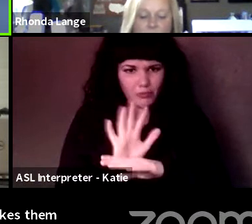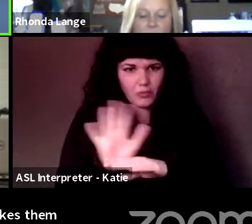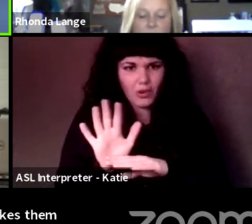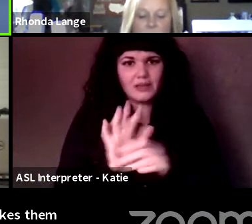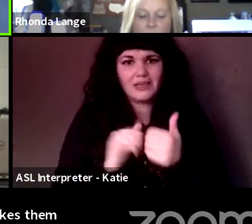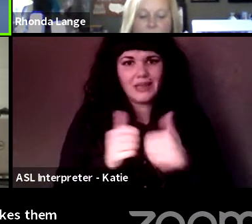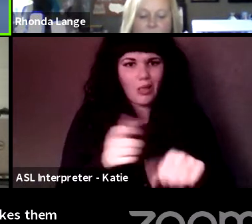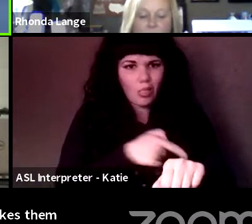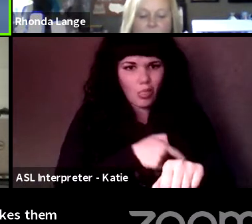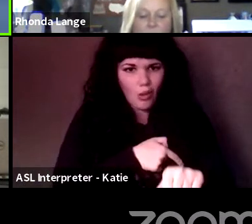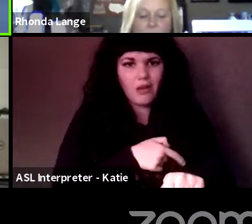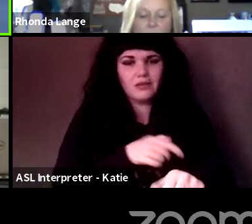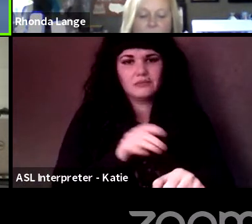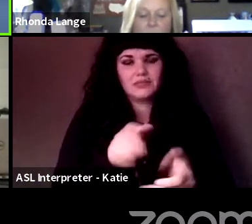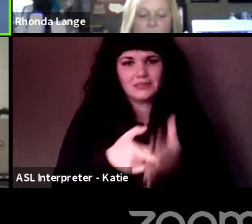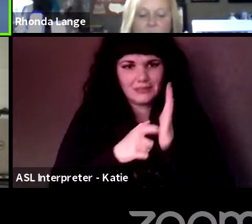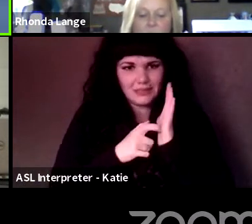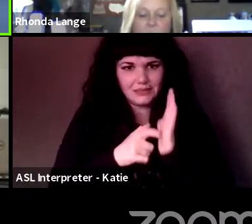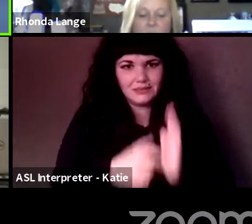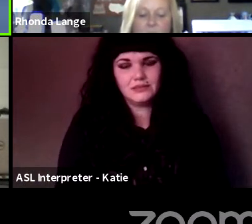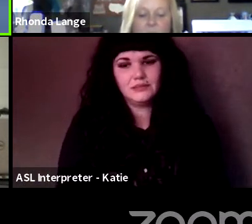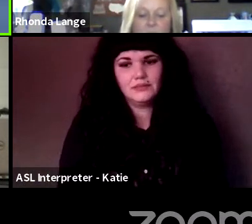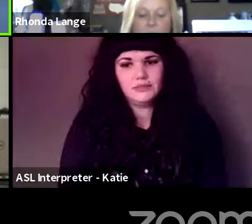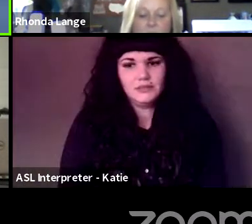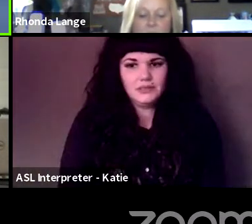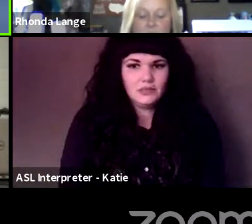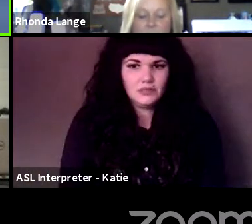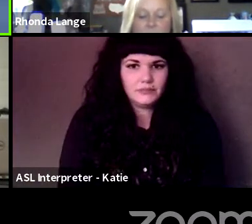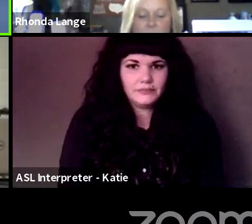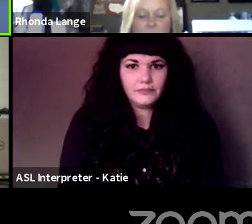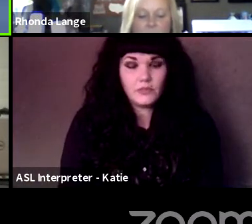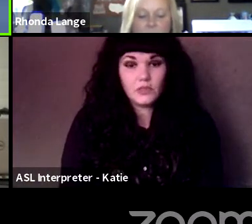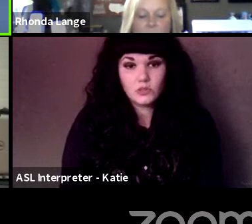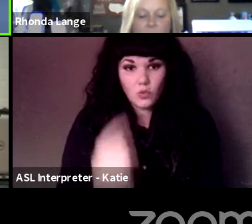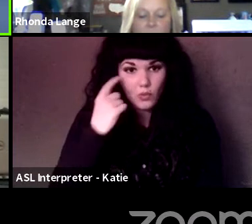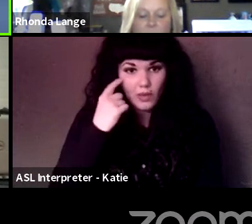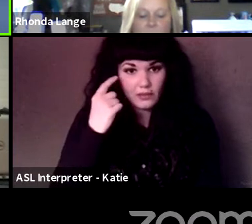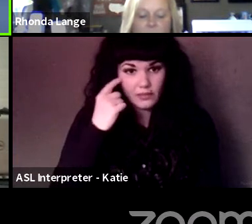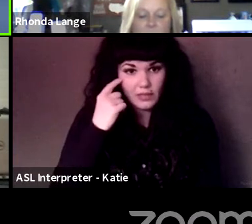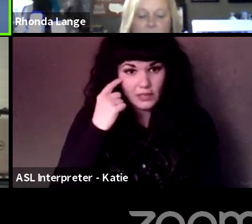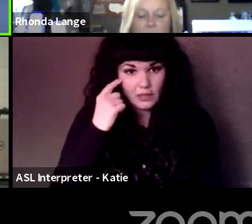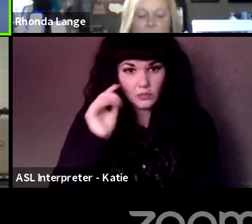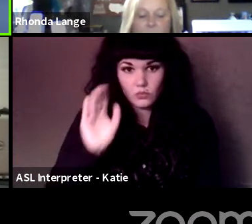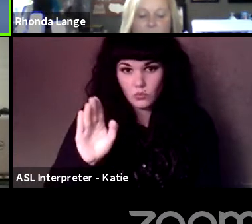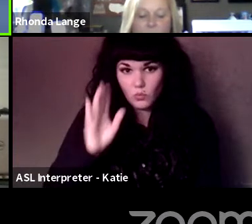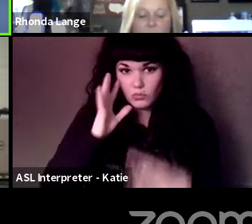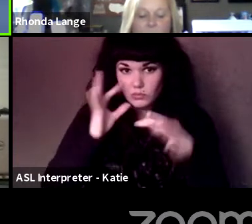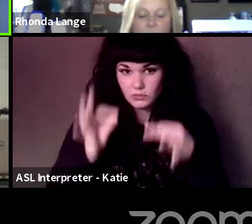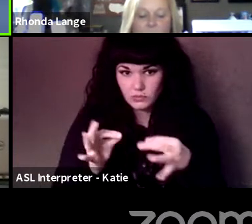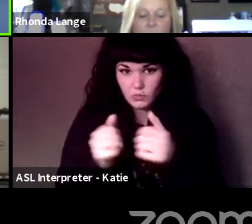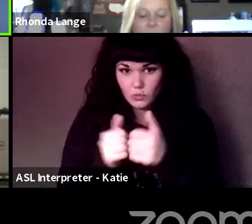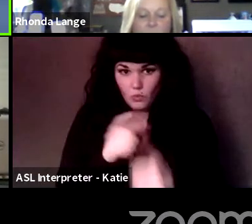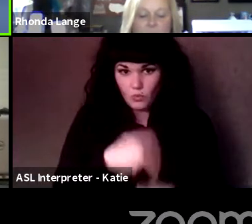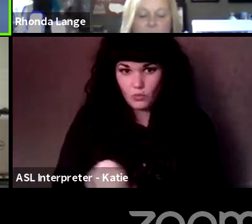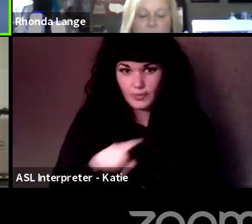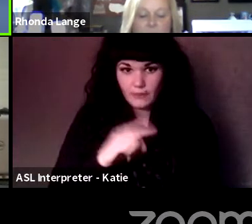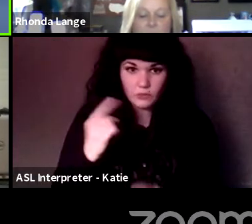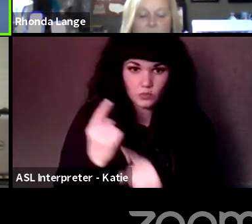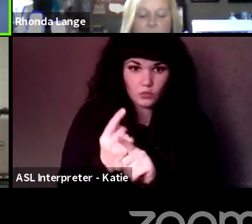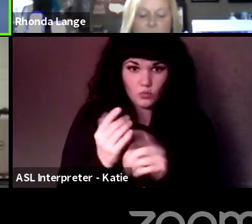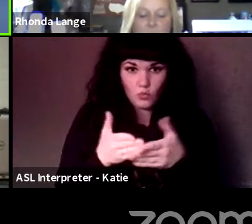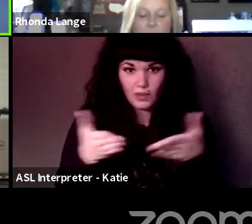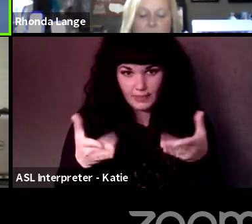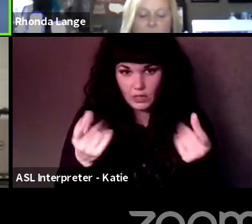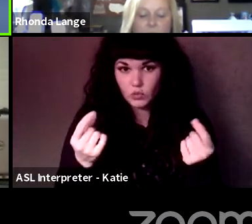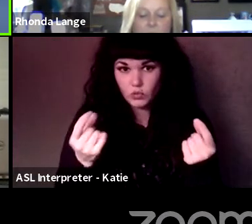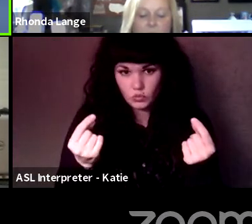So I think that what you've done with them is the correct thing to do, and that we limit